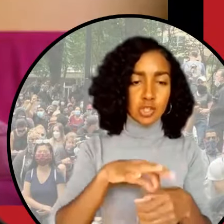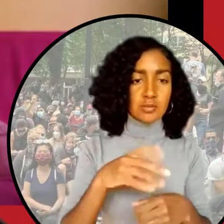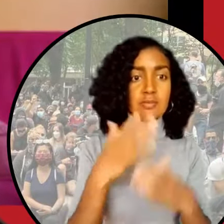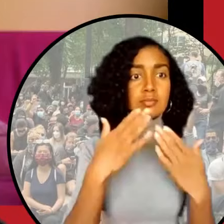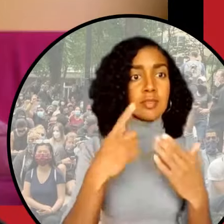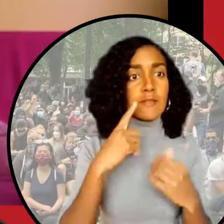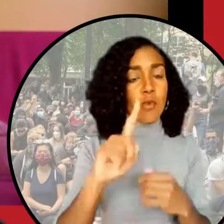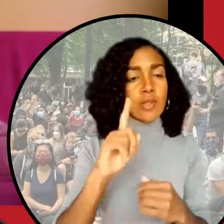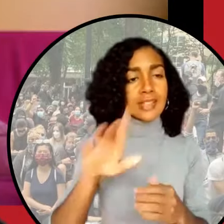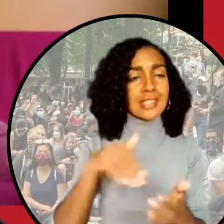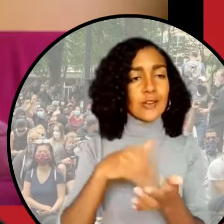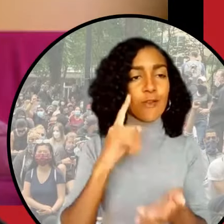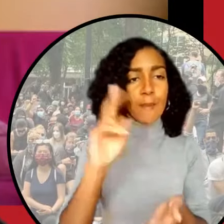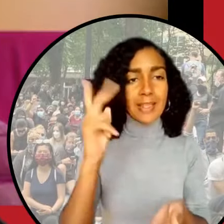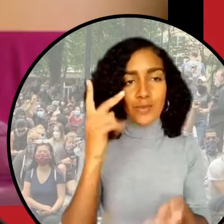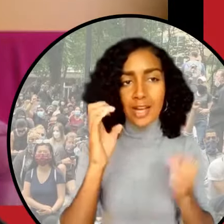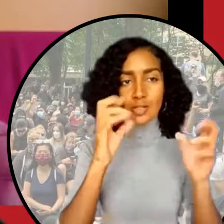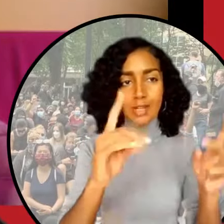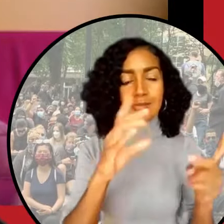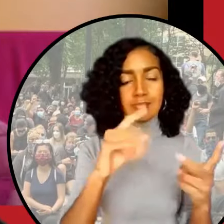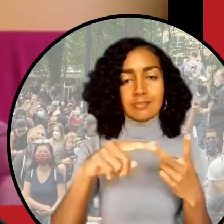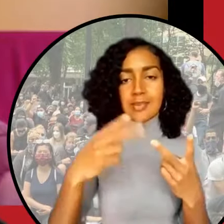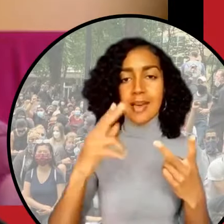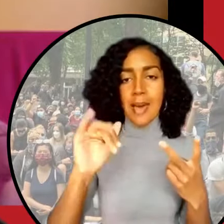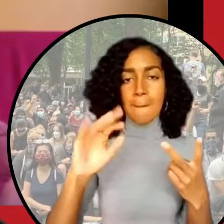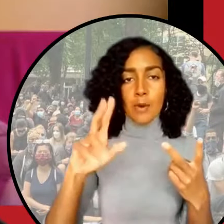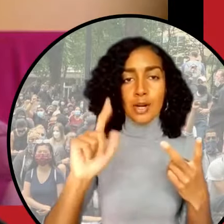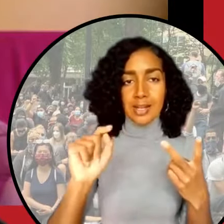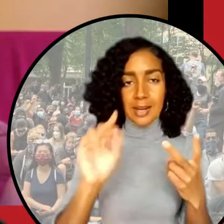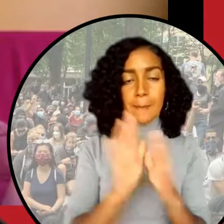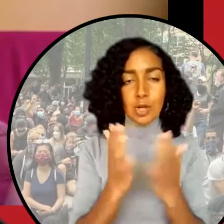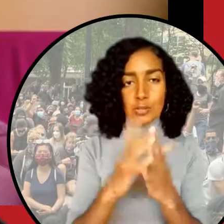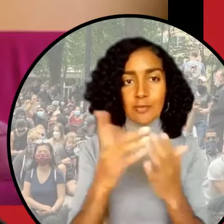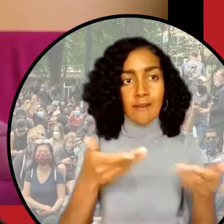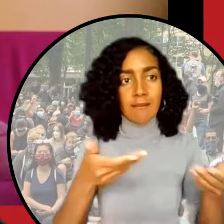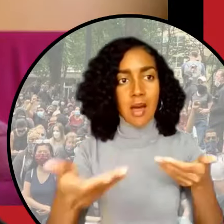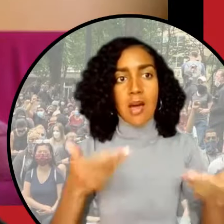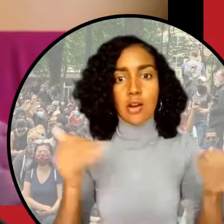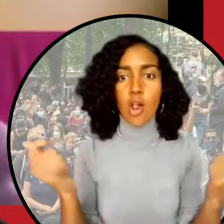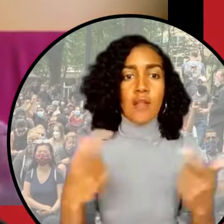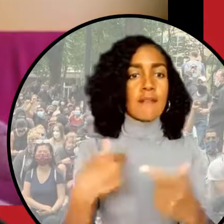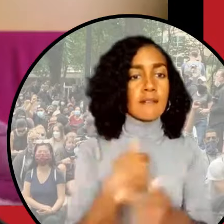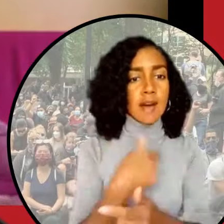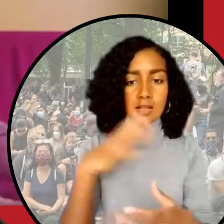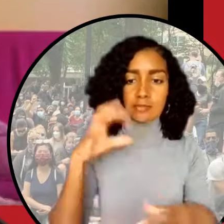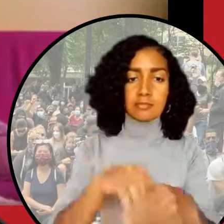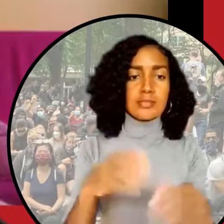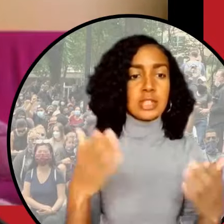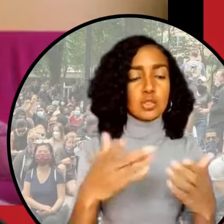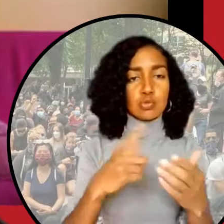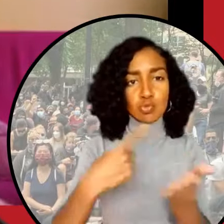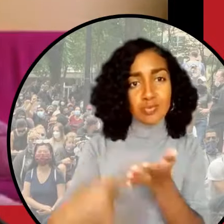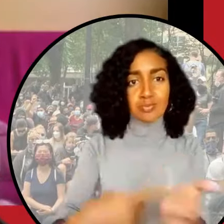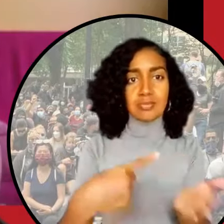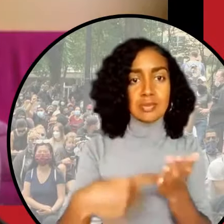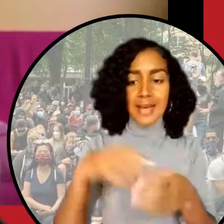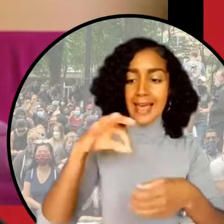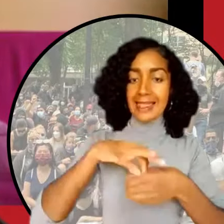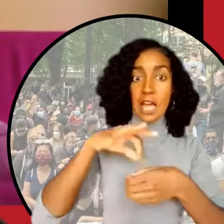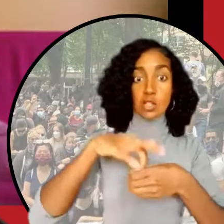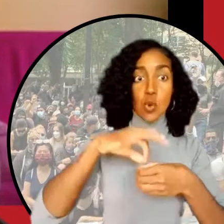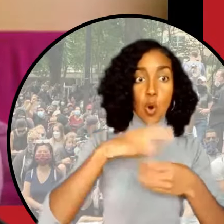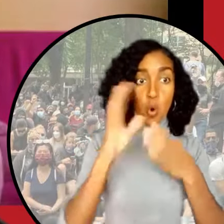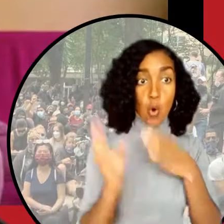and for Haymarket Books to inviting all of us here to really discuss like electoral organizing and also